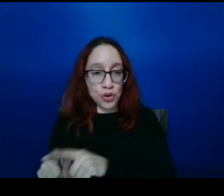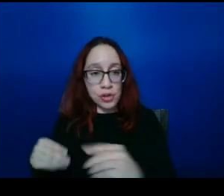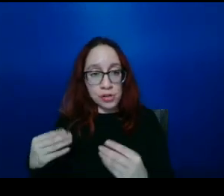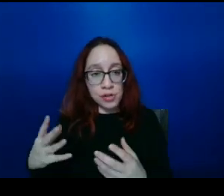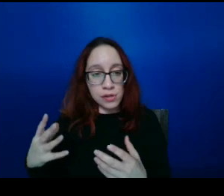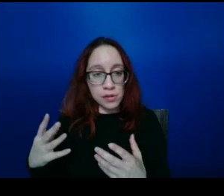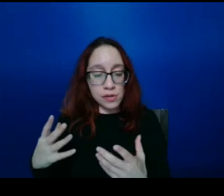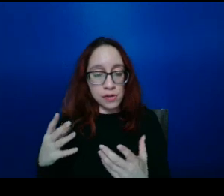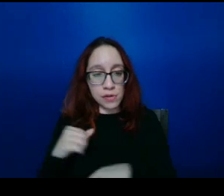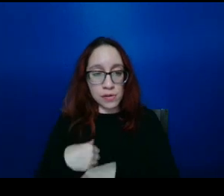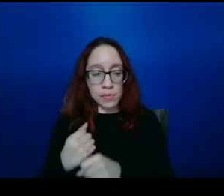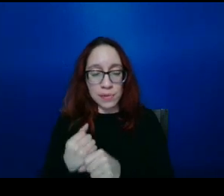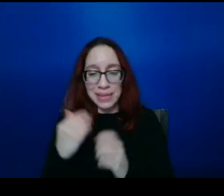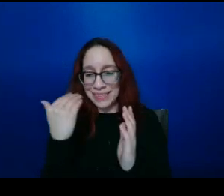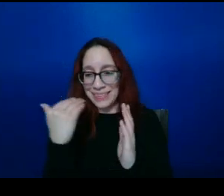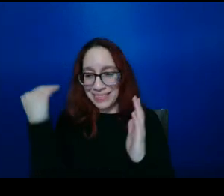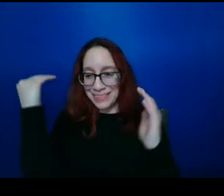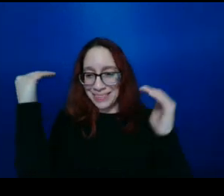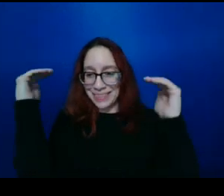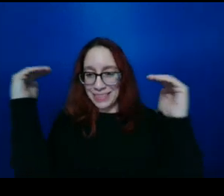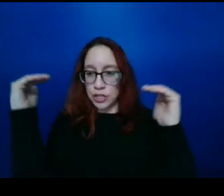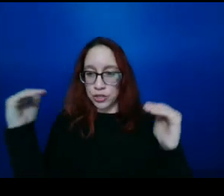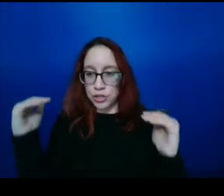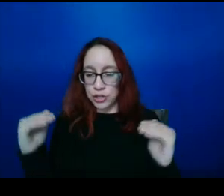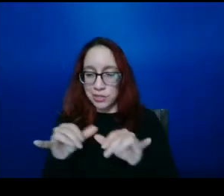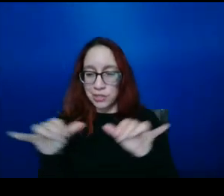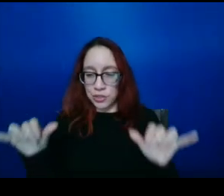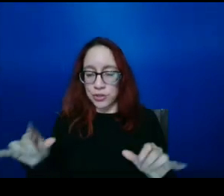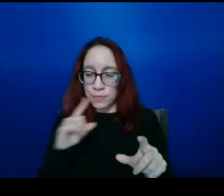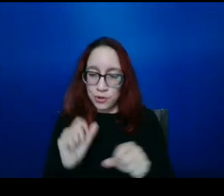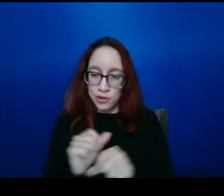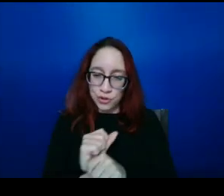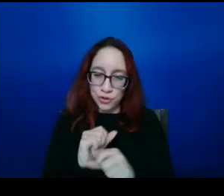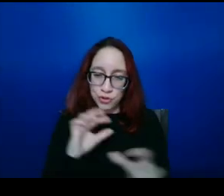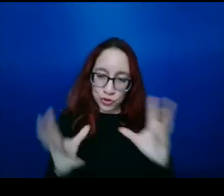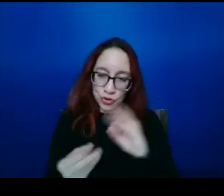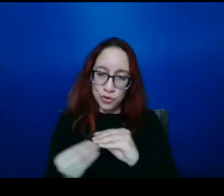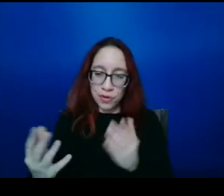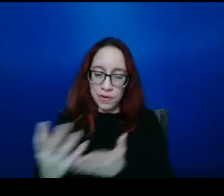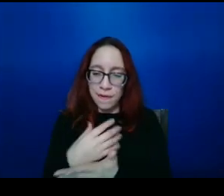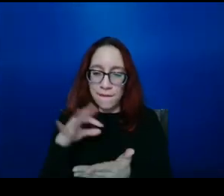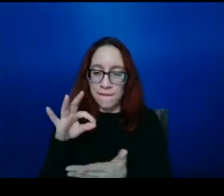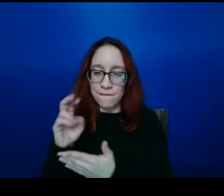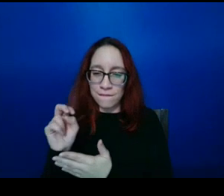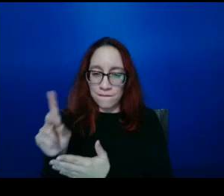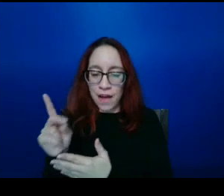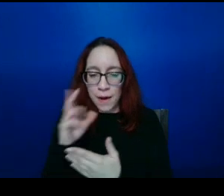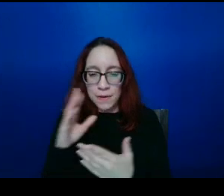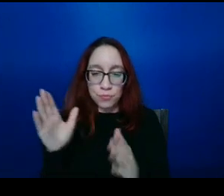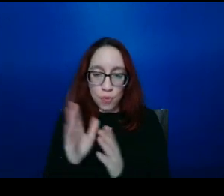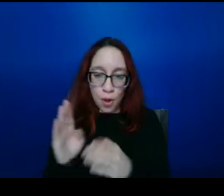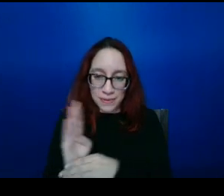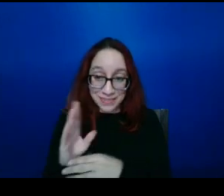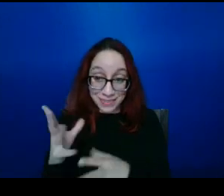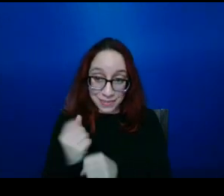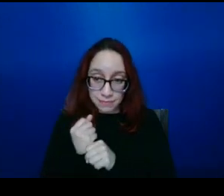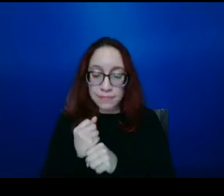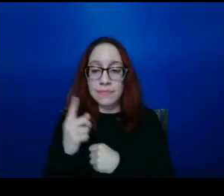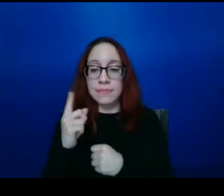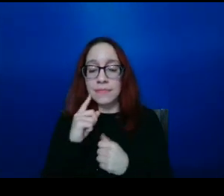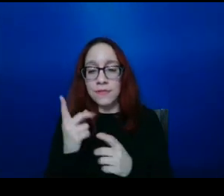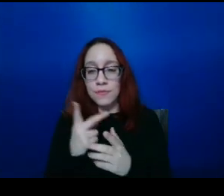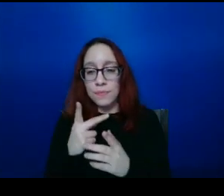staff to create some sort of tiered system to determine the total funding amount small businesses can receive from the